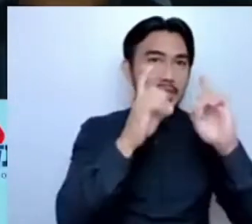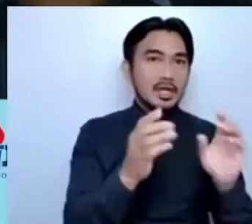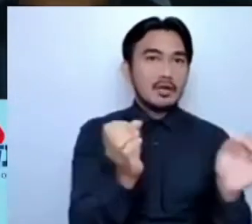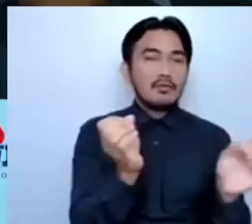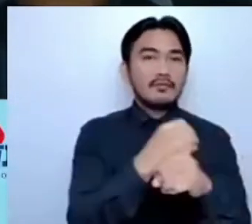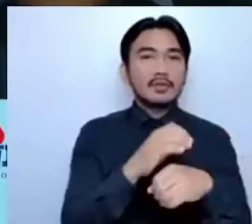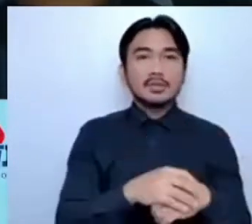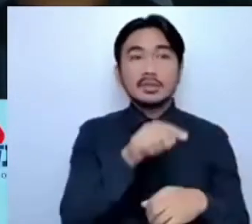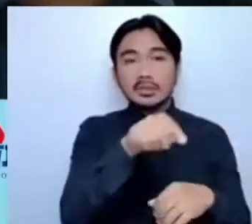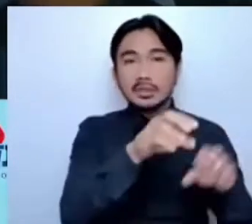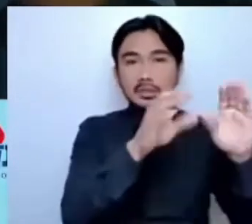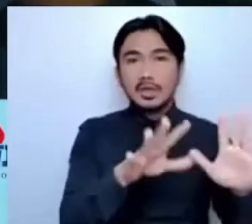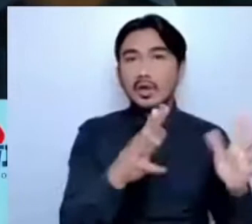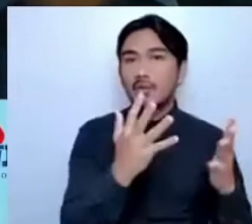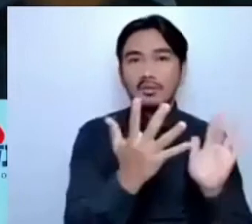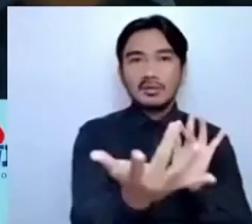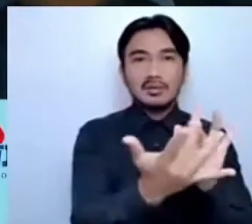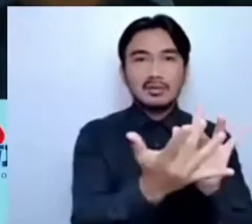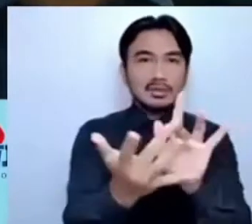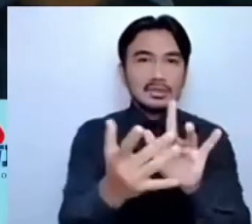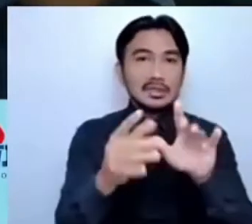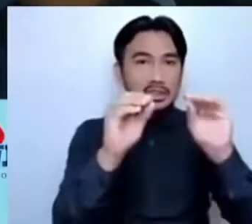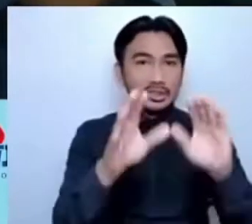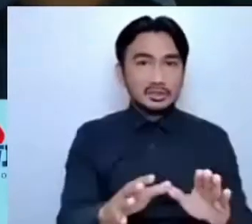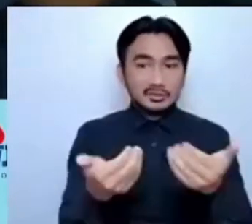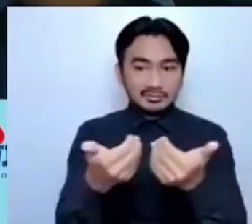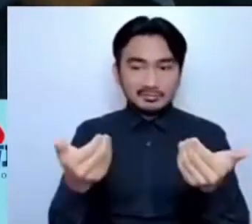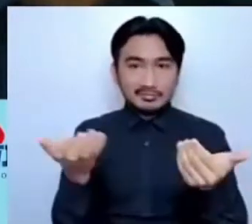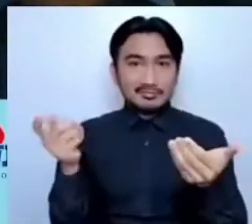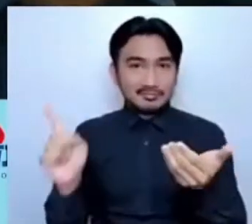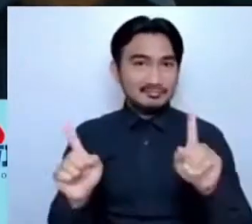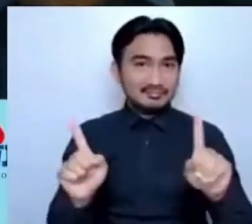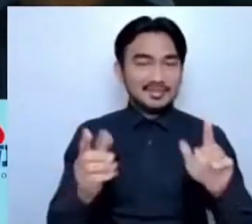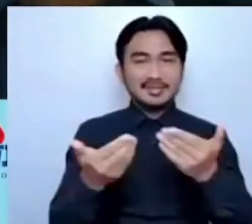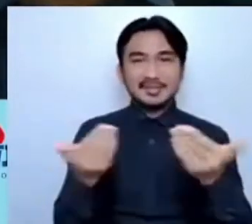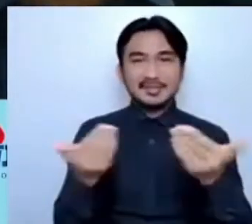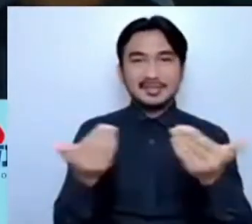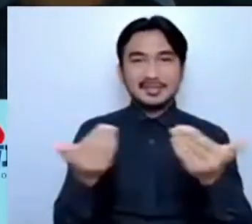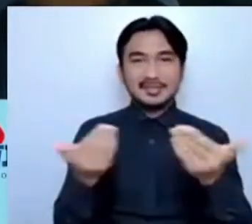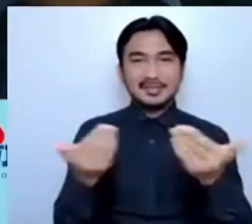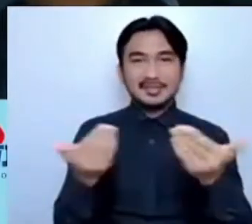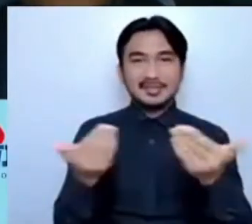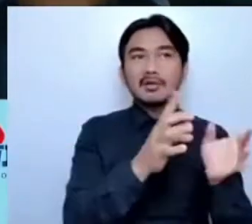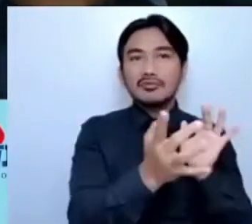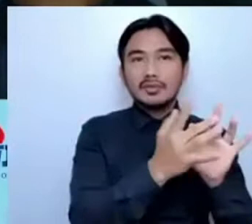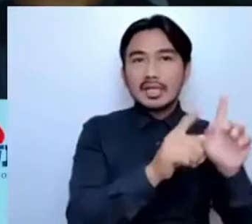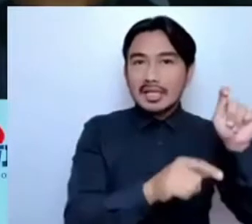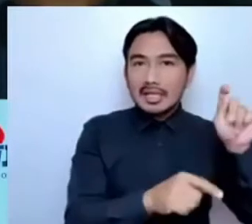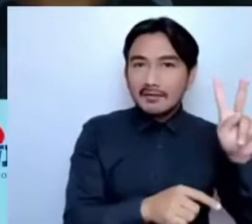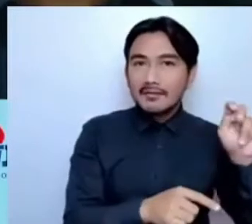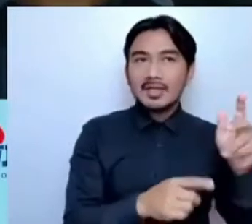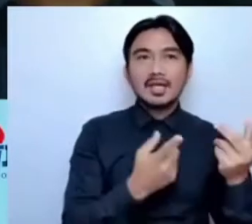have no direct contact with students and deliver their lesson through TV-based, radio-based,